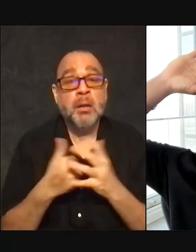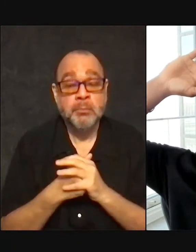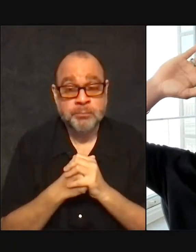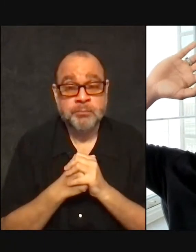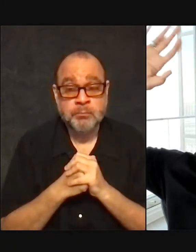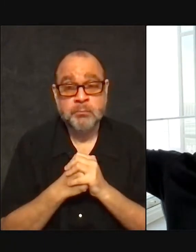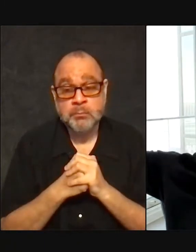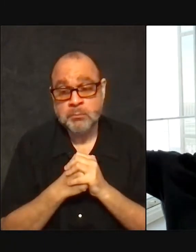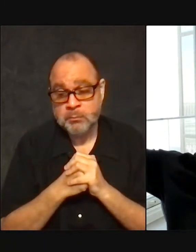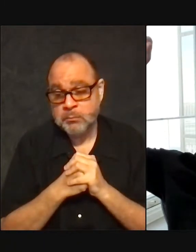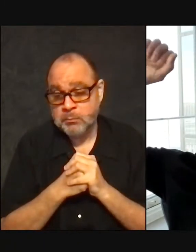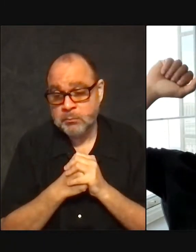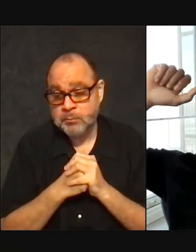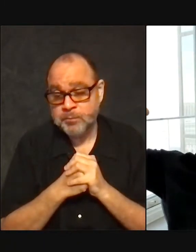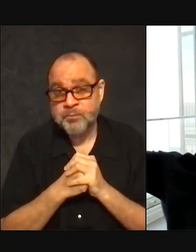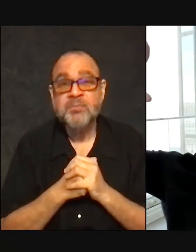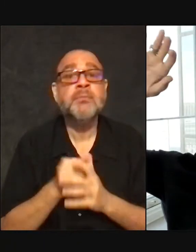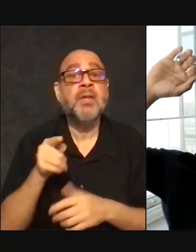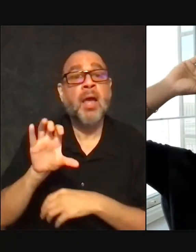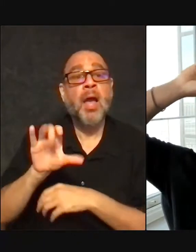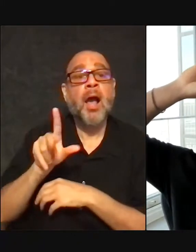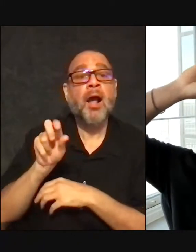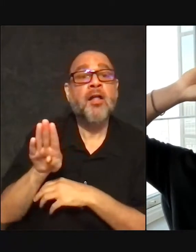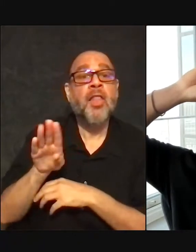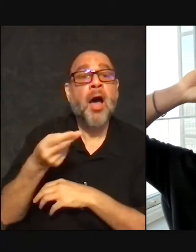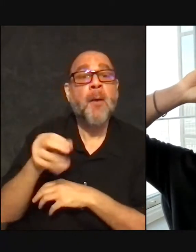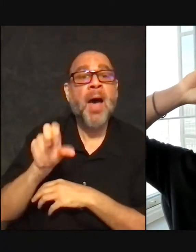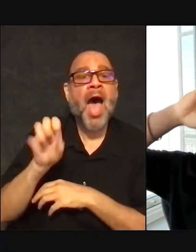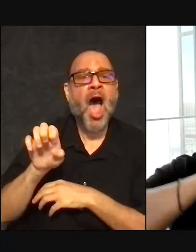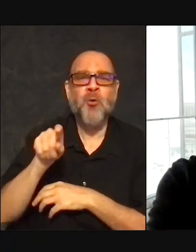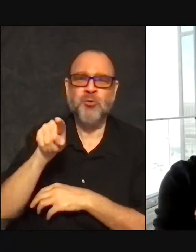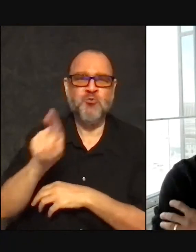I feel like been in Clubhouse since day one. We're talking about audio rooms and